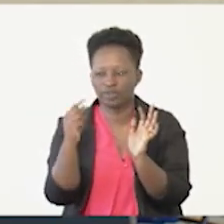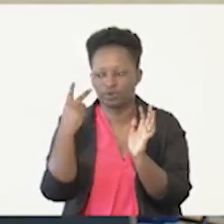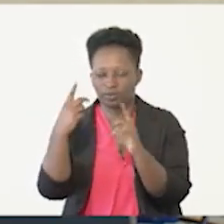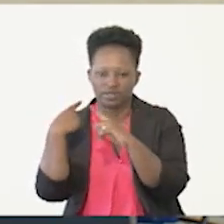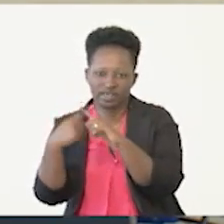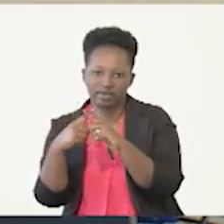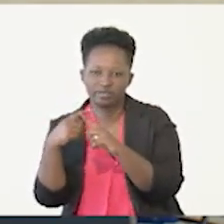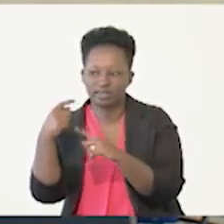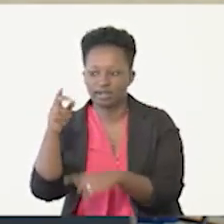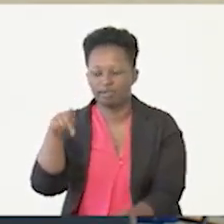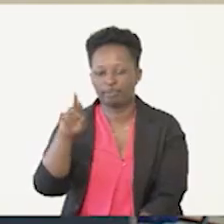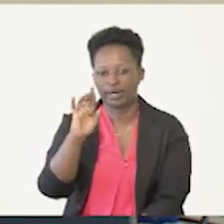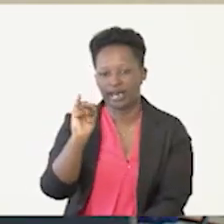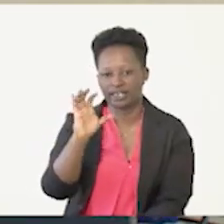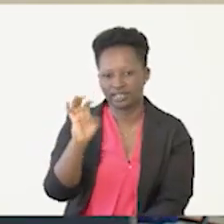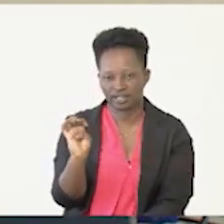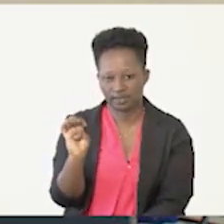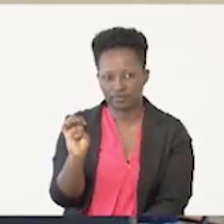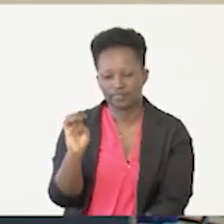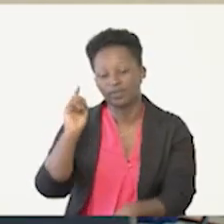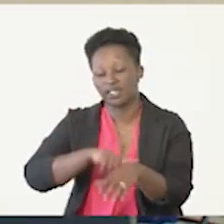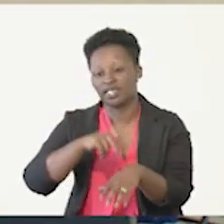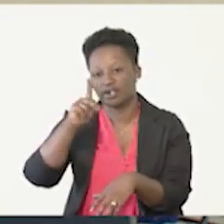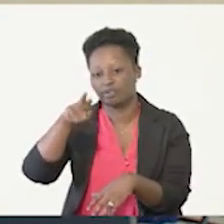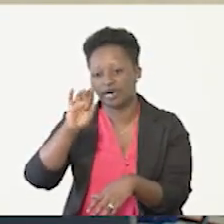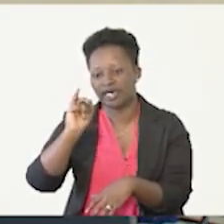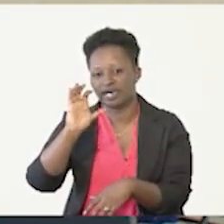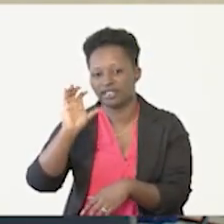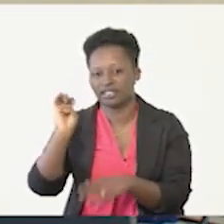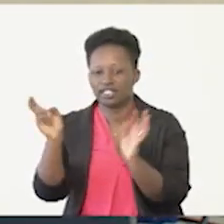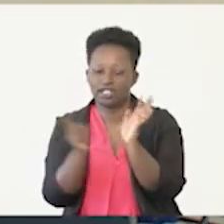price when the price is 600. When the price is